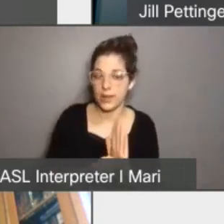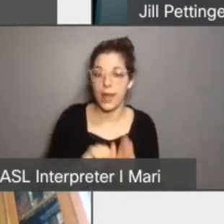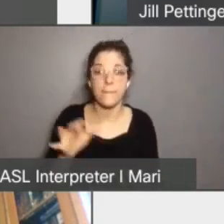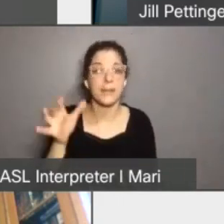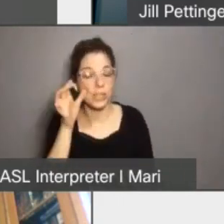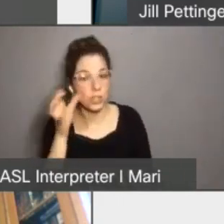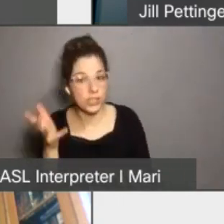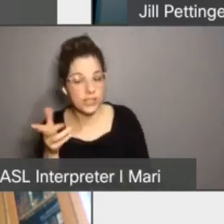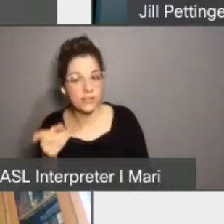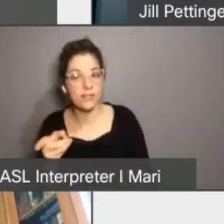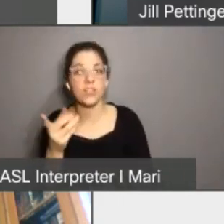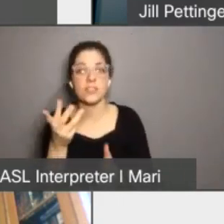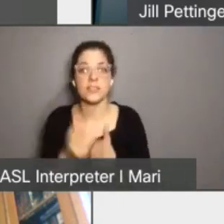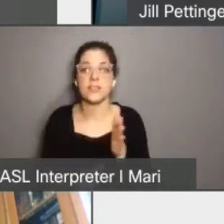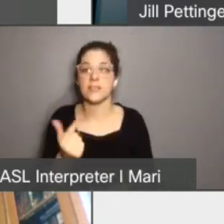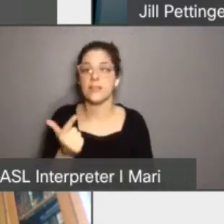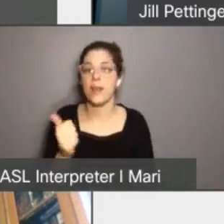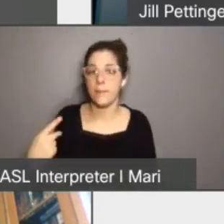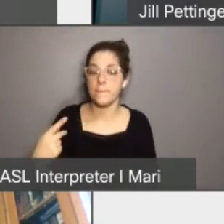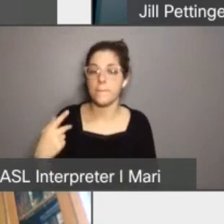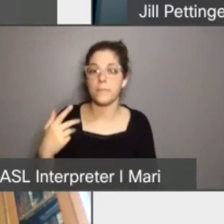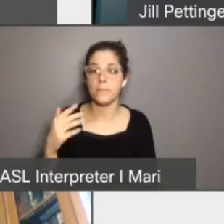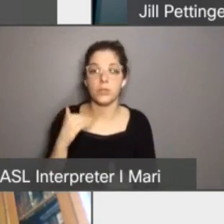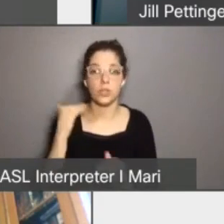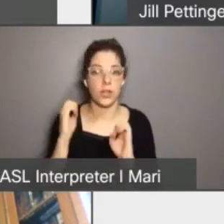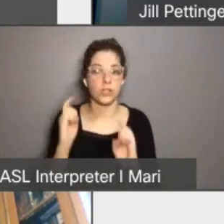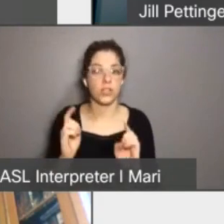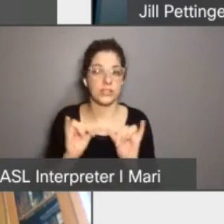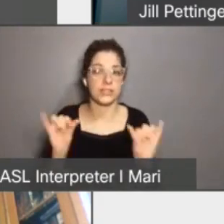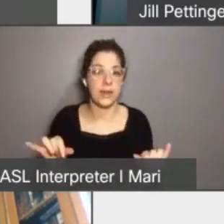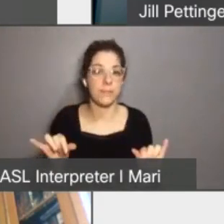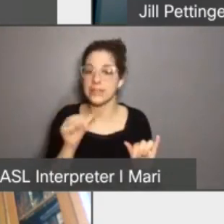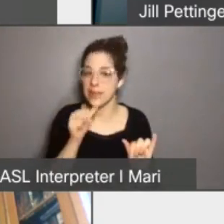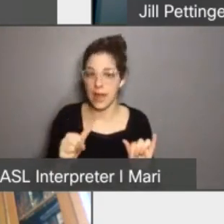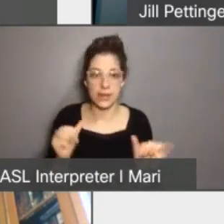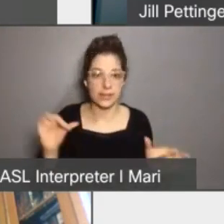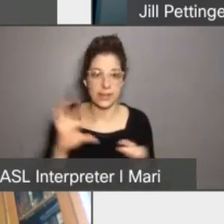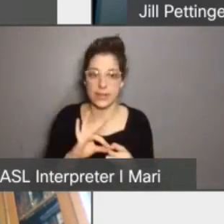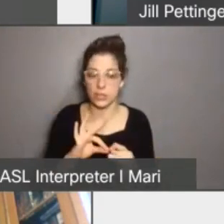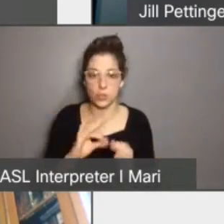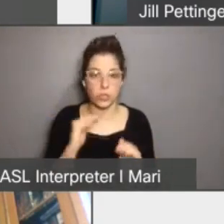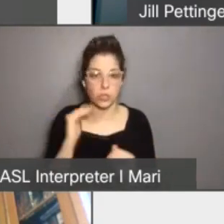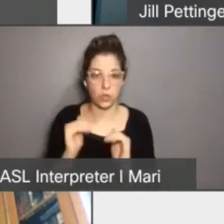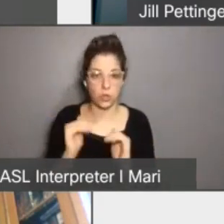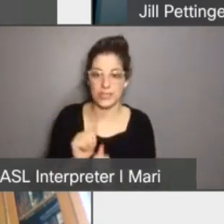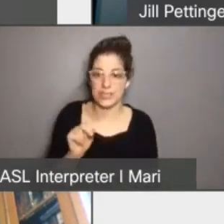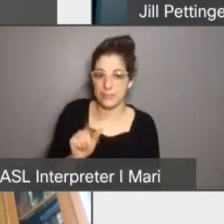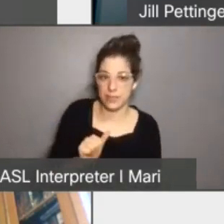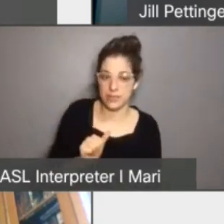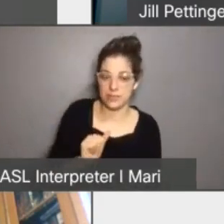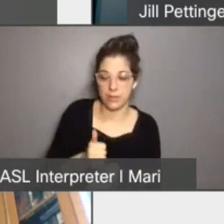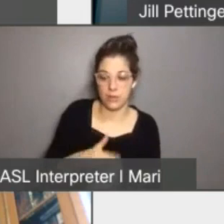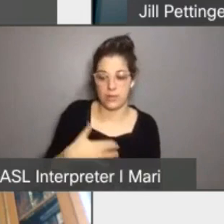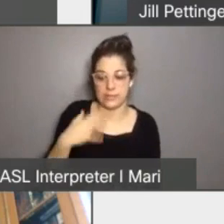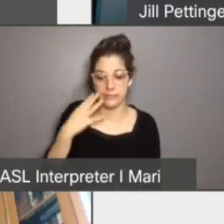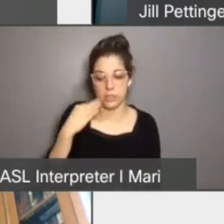is that there's a gap, that adult education system is not connected to adults with disabilities based on the experience